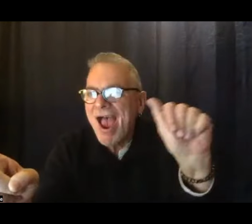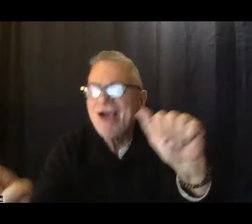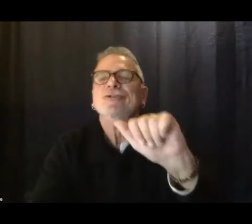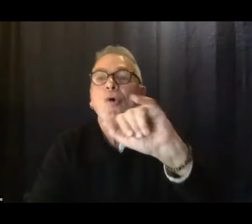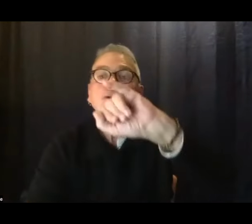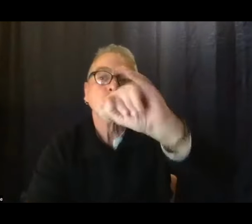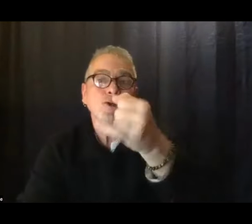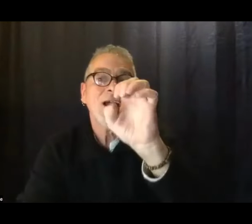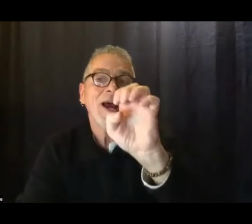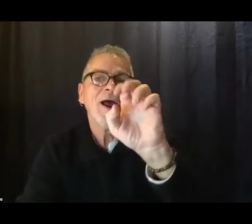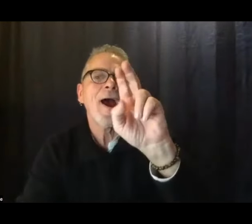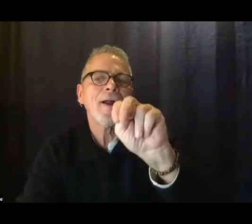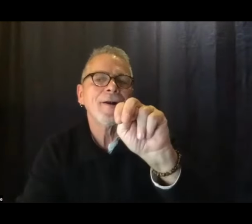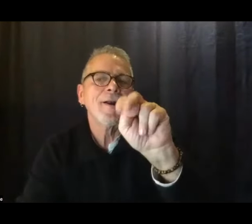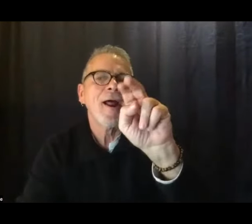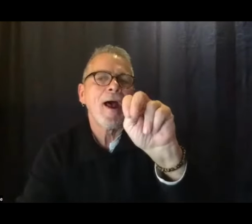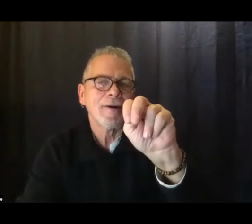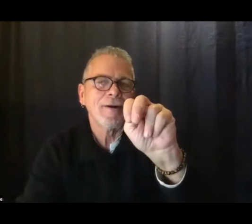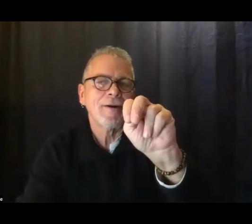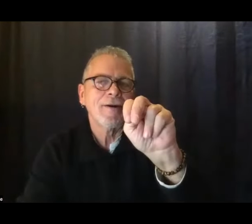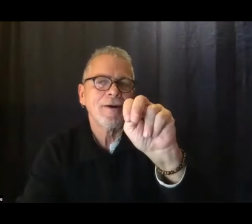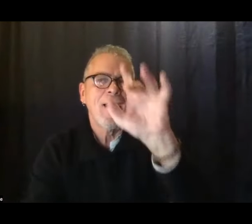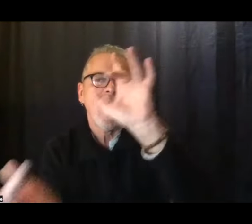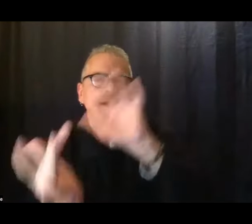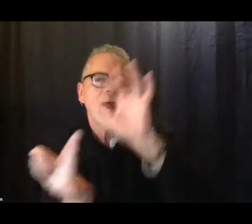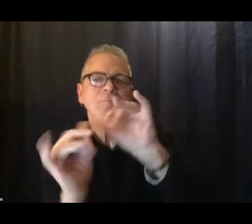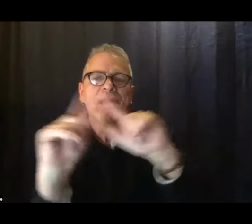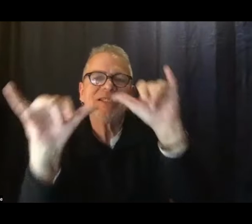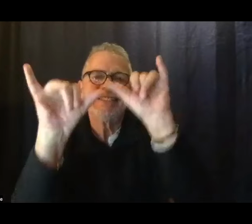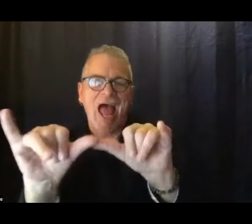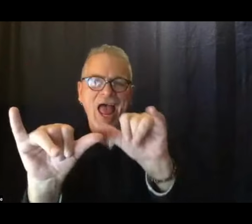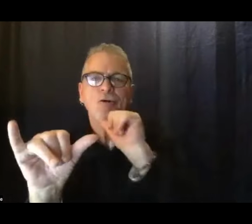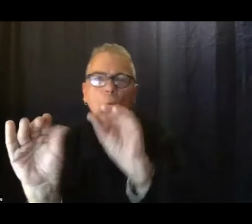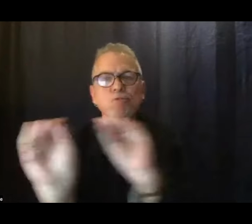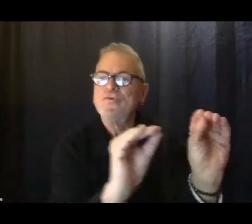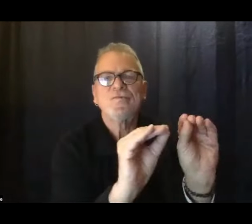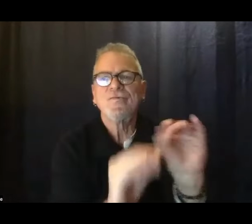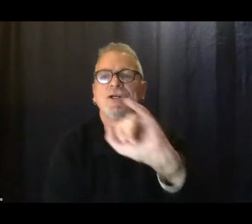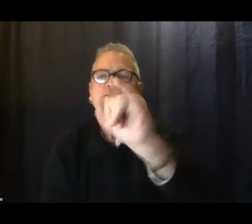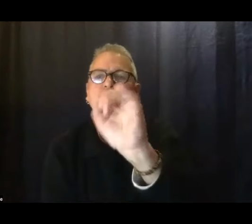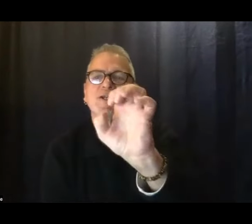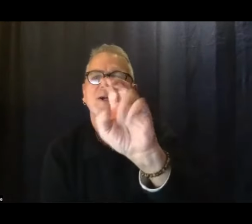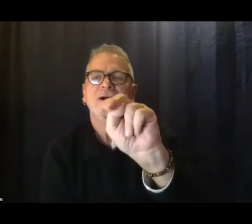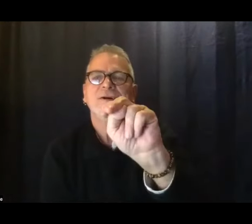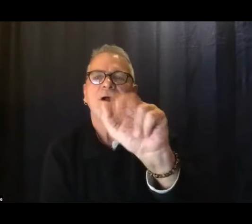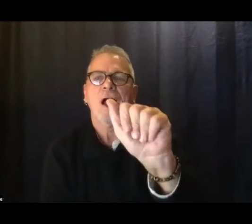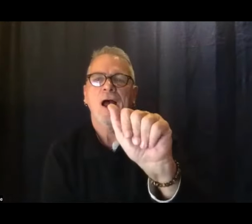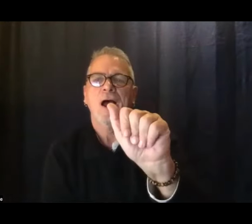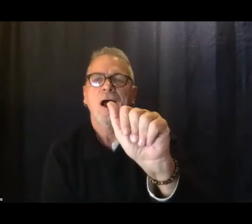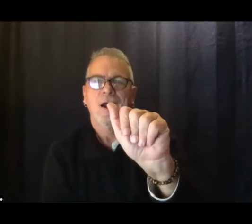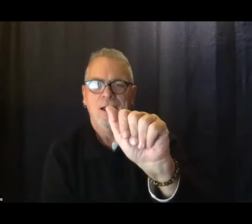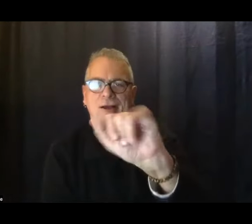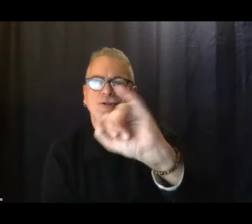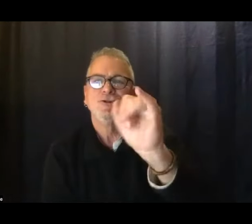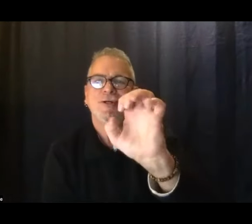do J-E-N-N if it's Jen, then you can do the slide. But because there's the A, you want to contact, double contact and